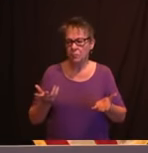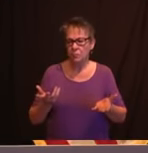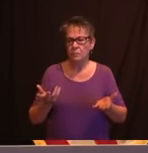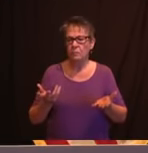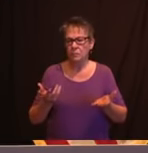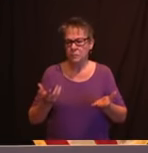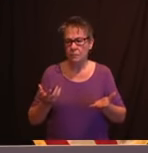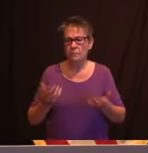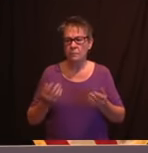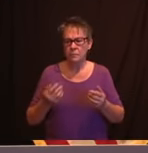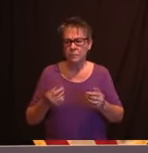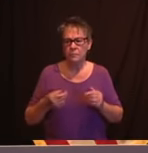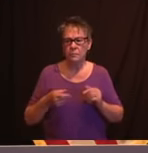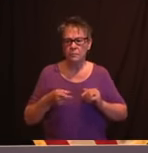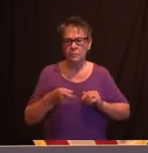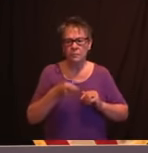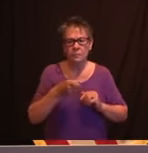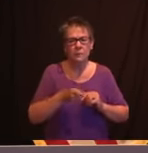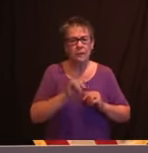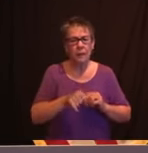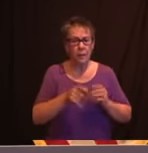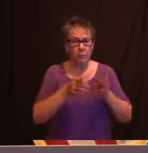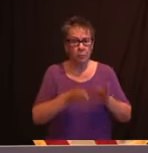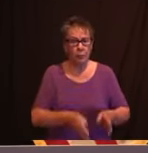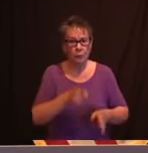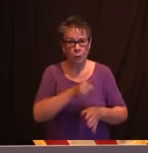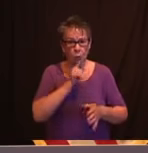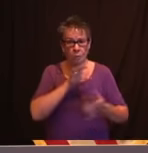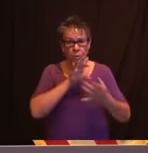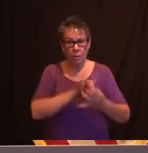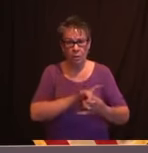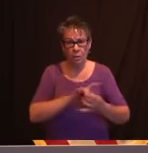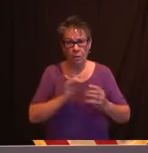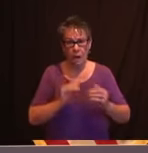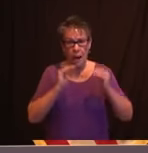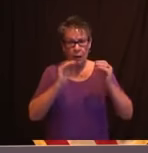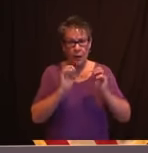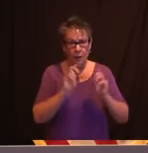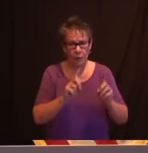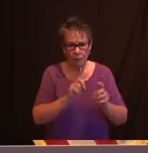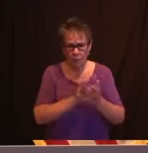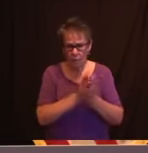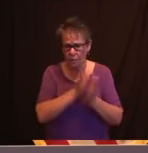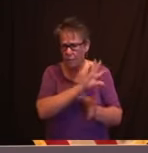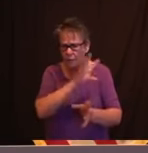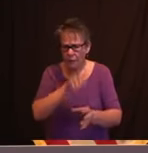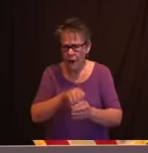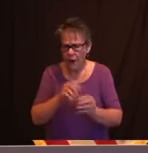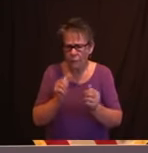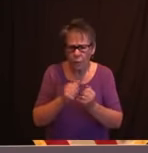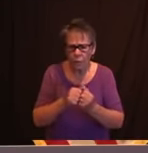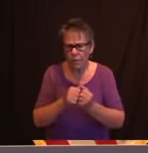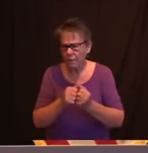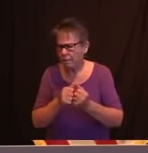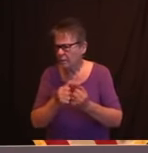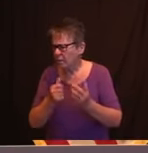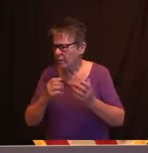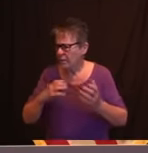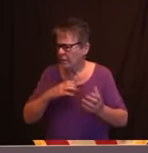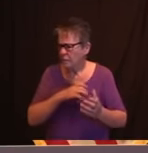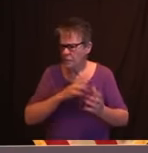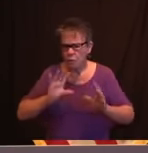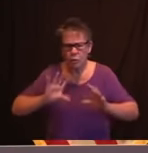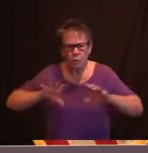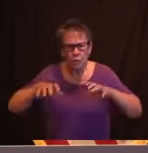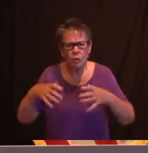your plans to fill these positions? Thank you. I think these are both mine. At least, it's, to the